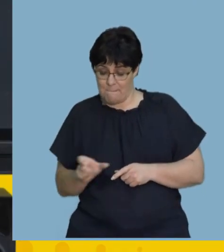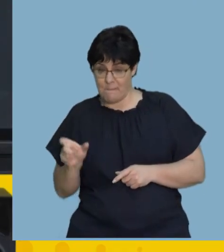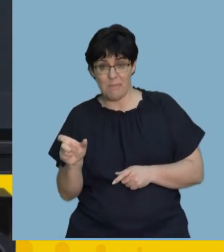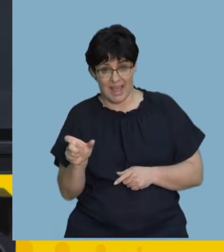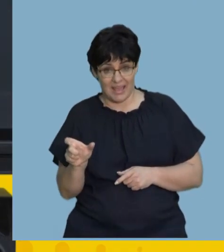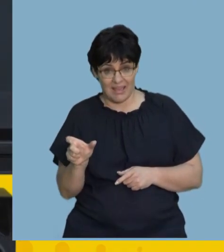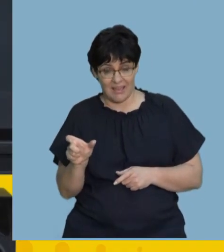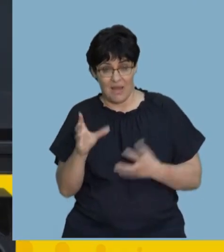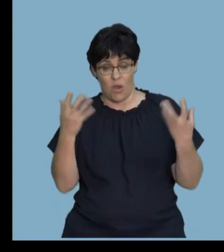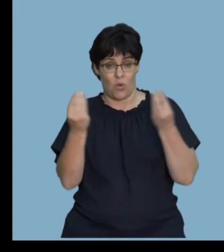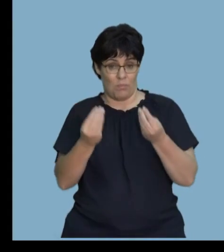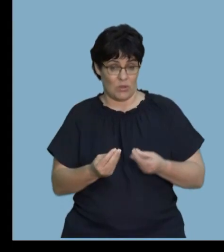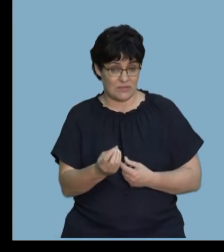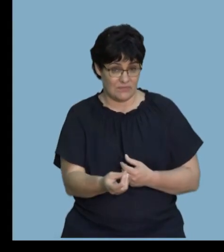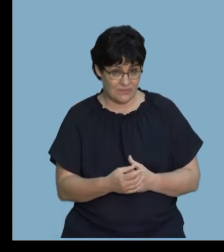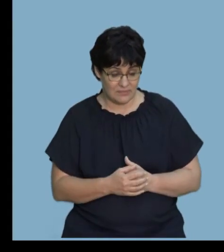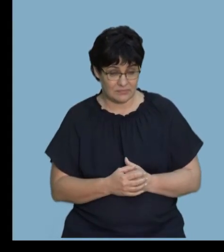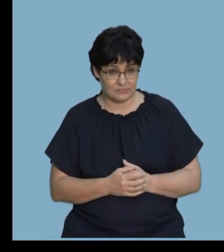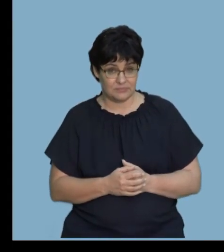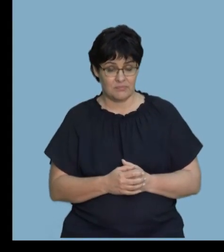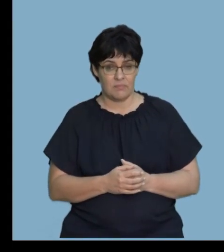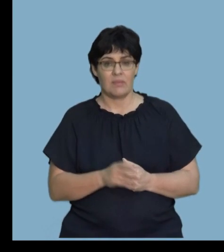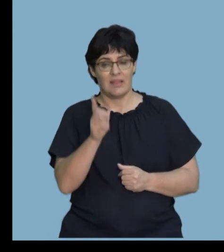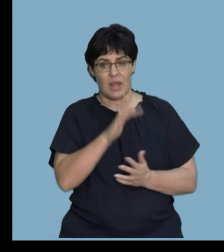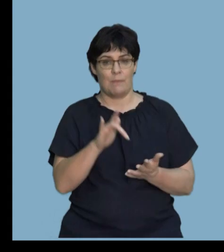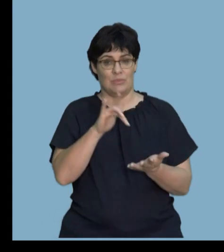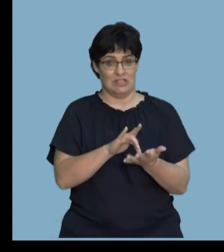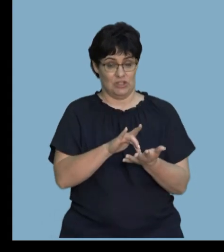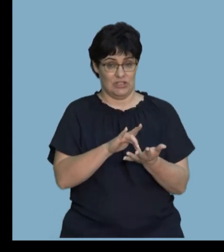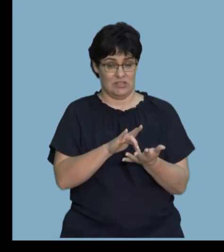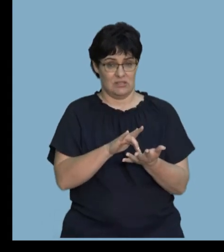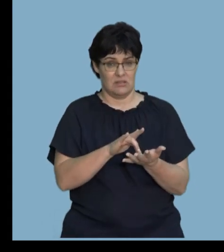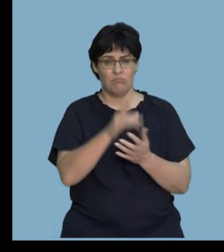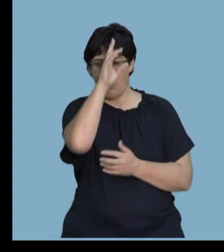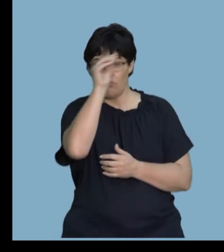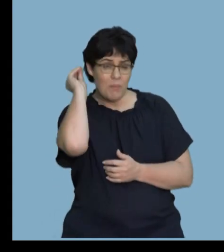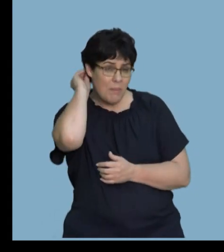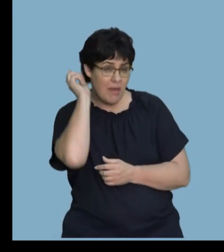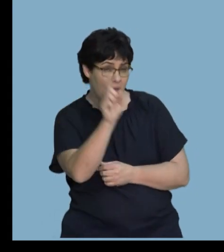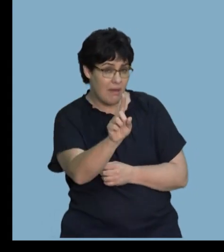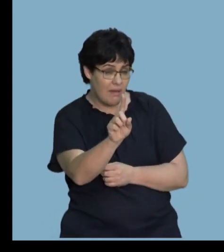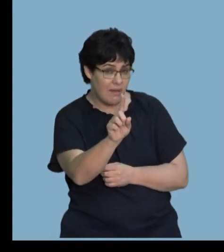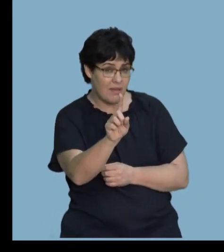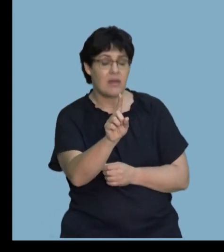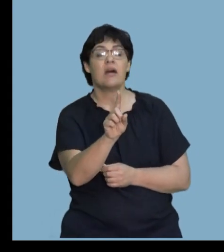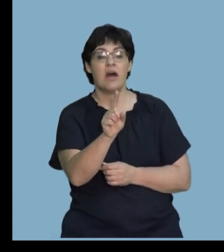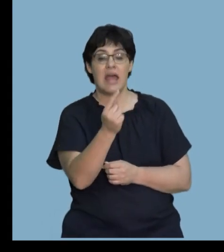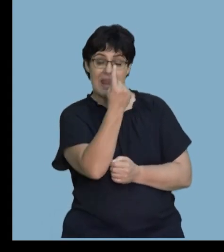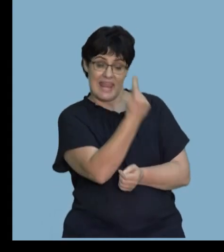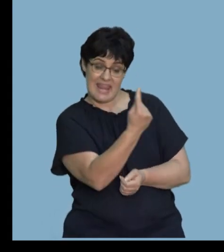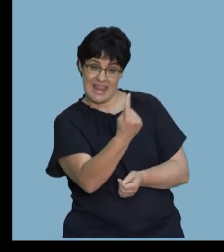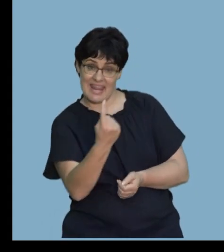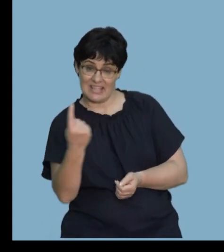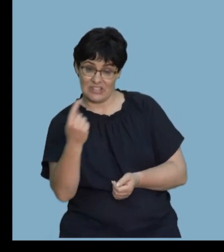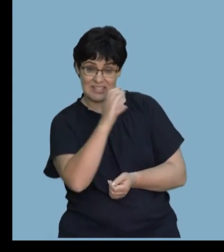of this compound, okay? So that's the position, okay? But remember, again, each carbon atom must